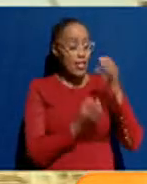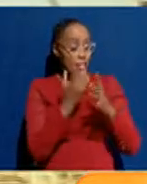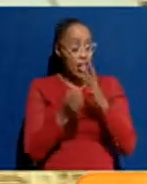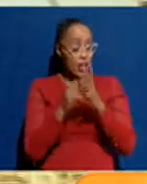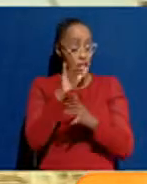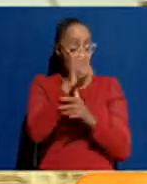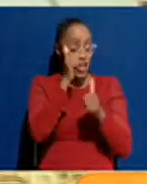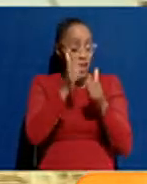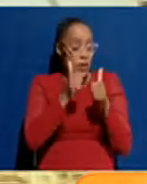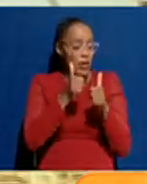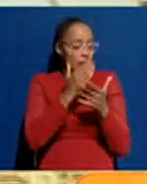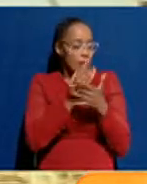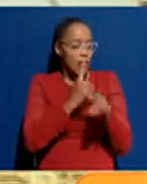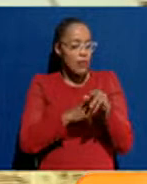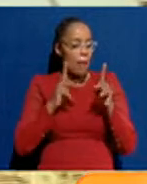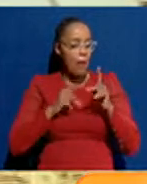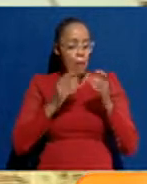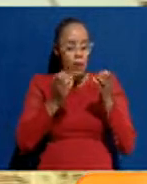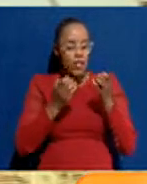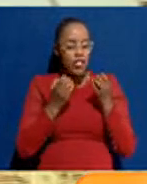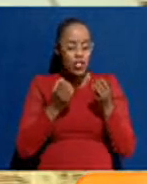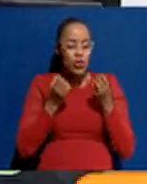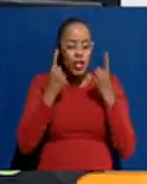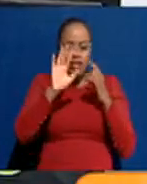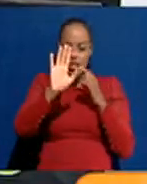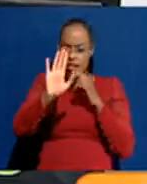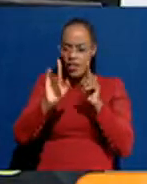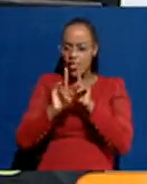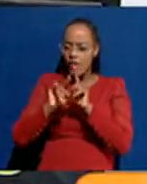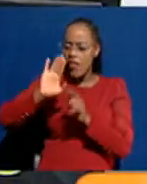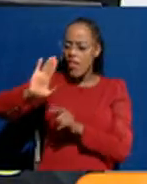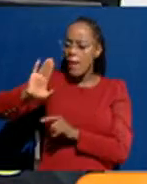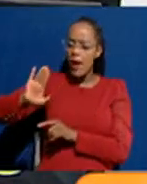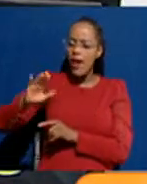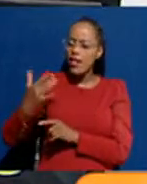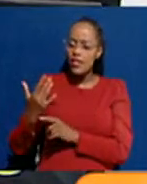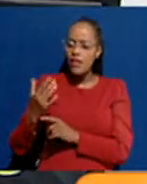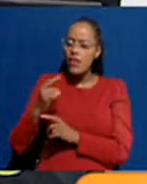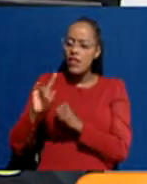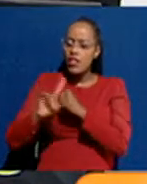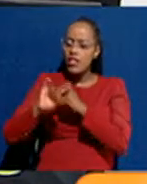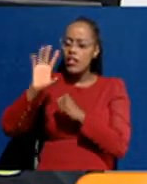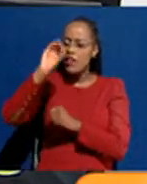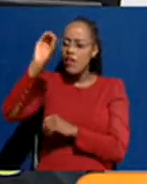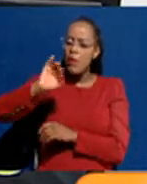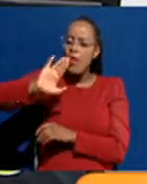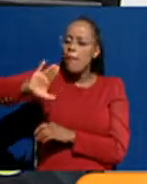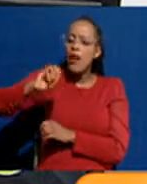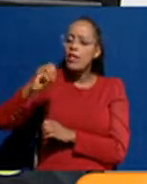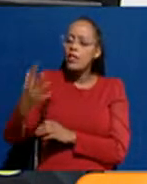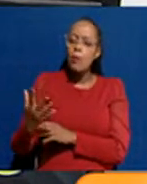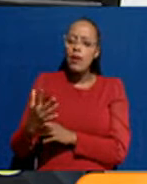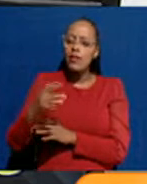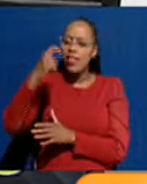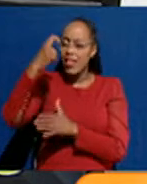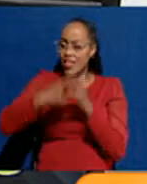area that at times the public need to... No, but before you go there, so where does the balance go? You've given me 65 and... There is also the taxes and levies.